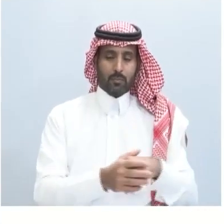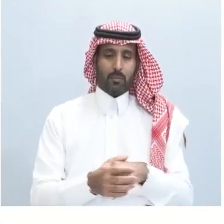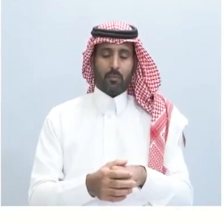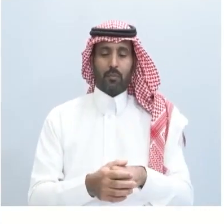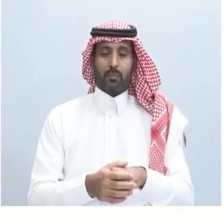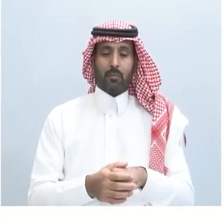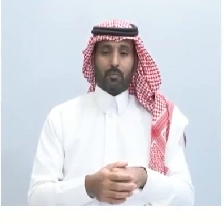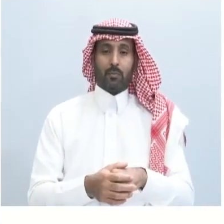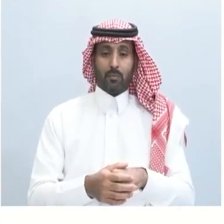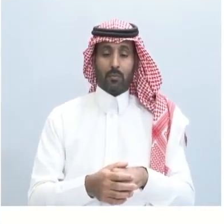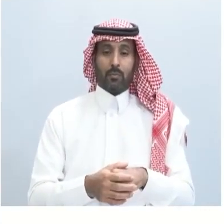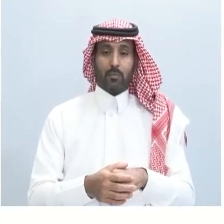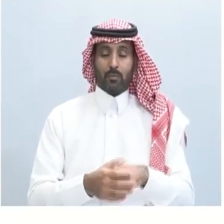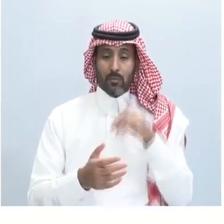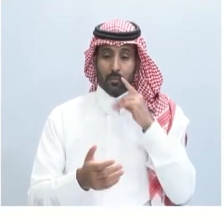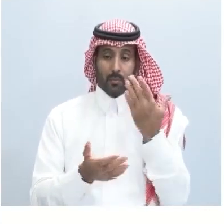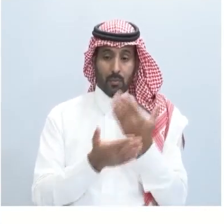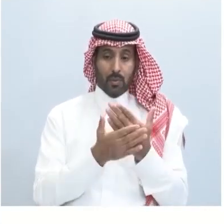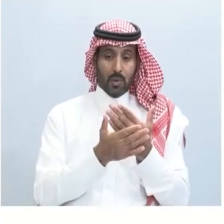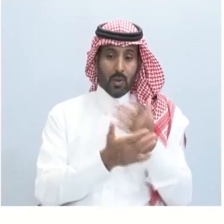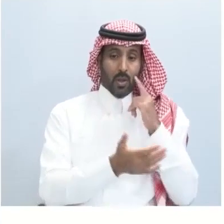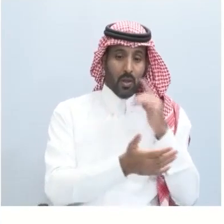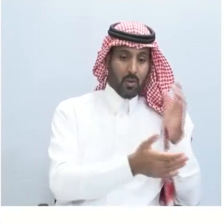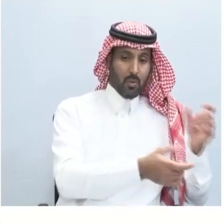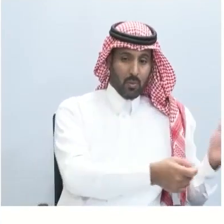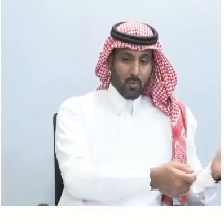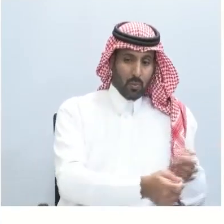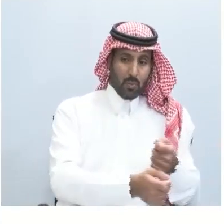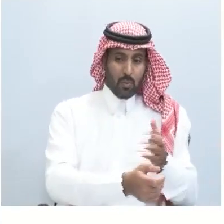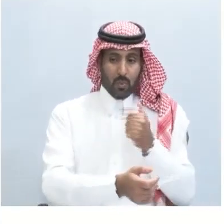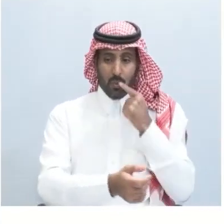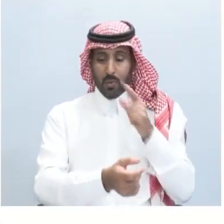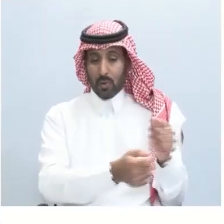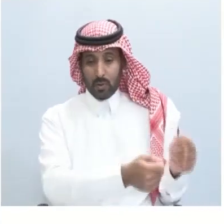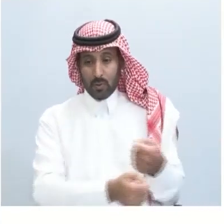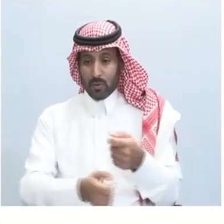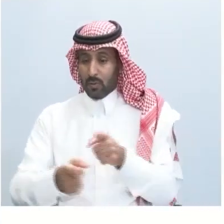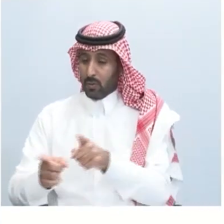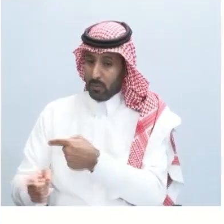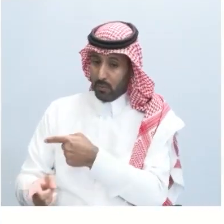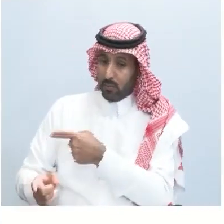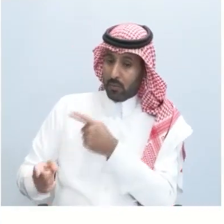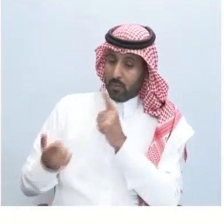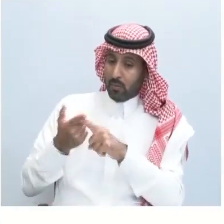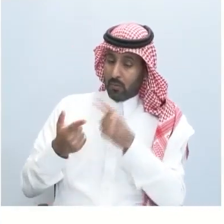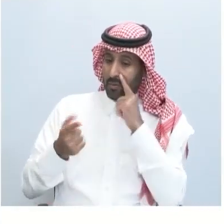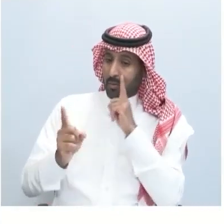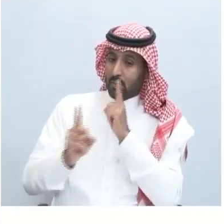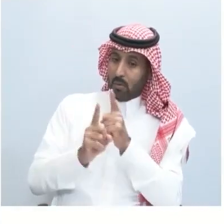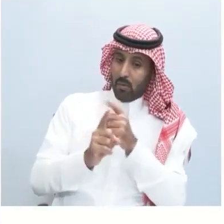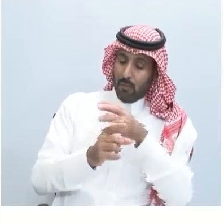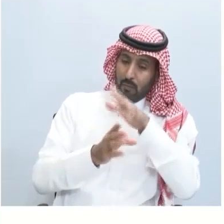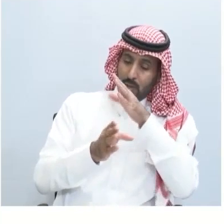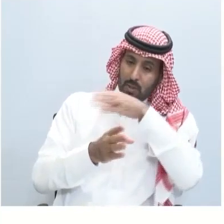Players are not allowed to use their hands in order to redirect the puck nor pass it to their teammates, unless they are in the defensive